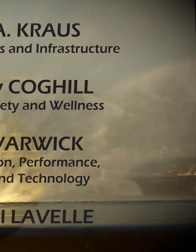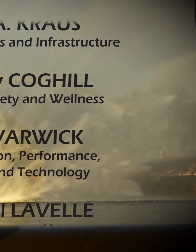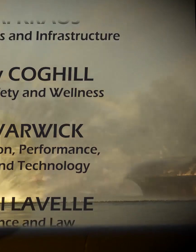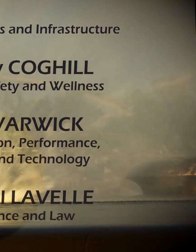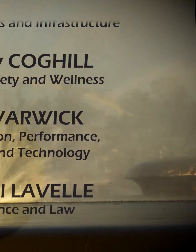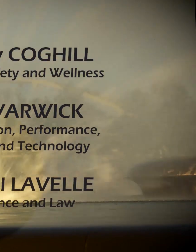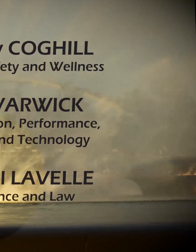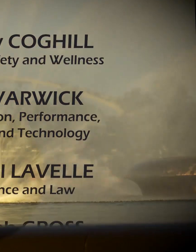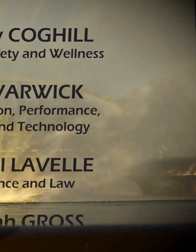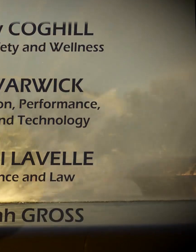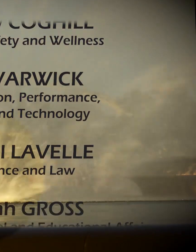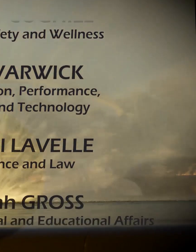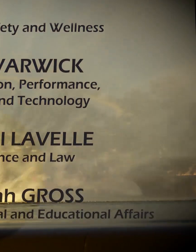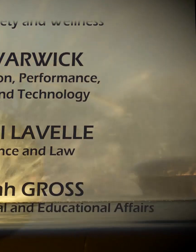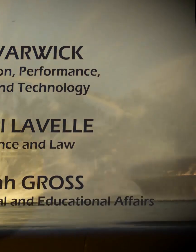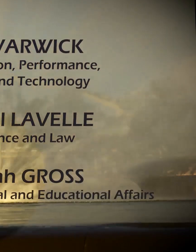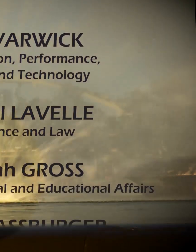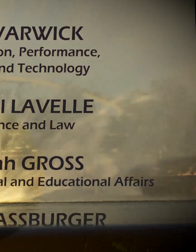so